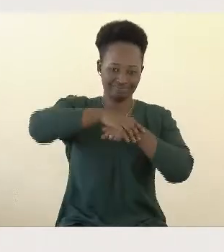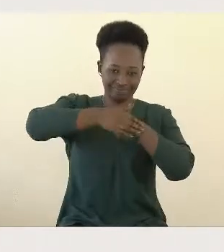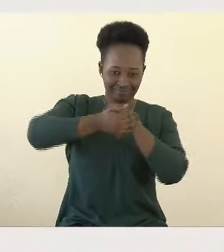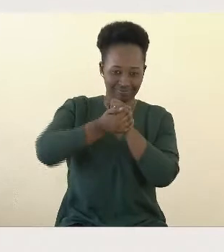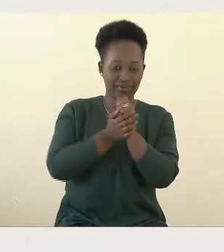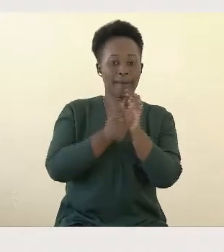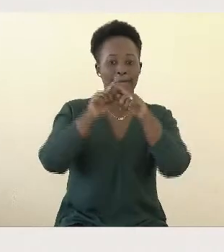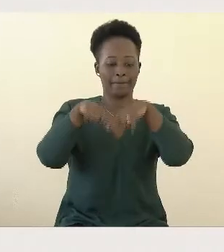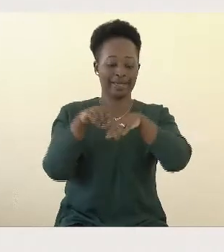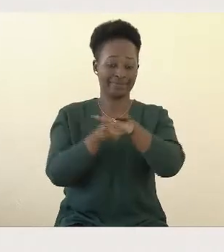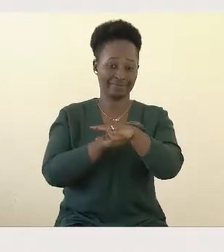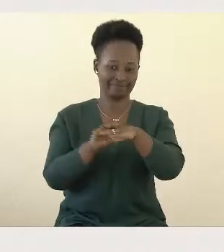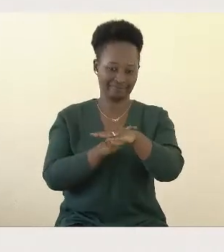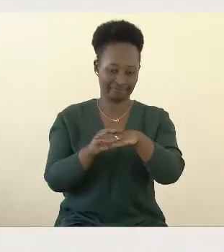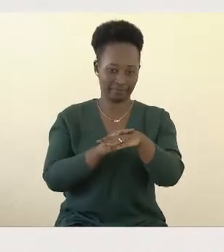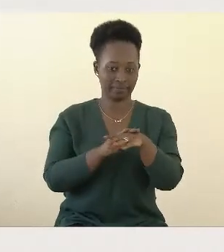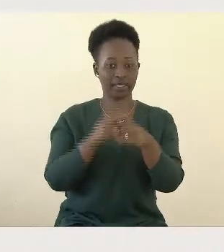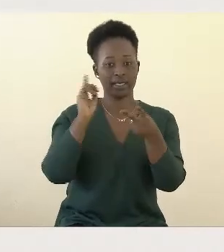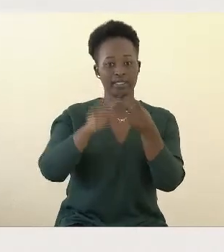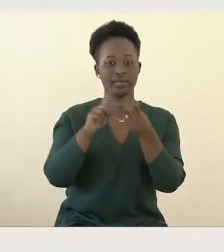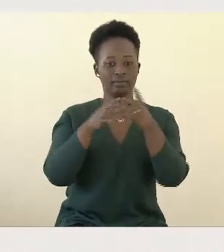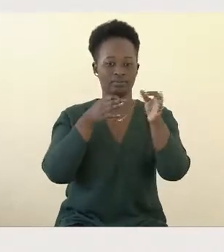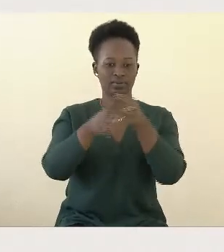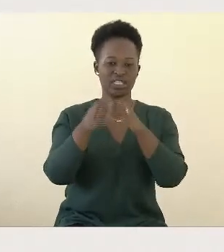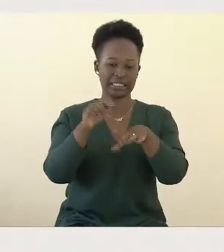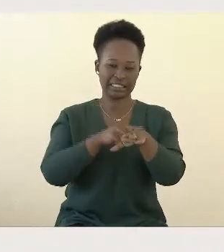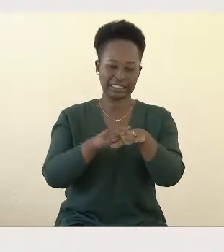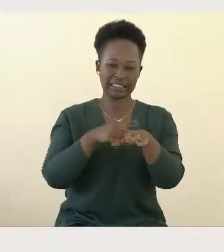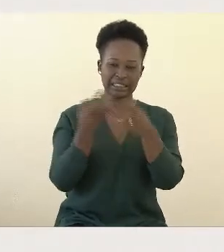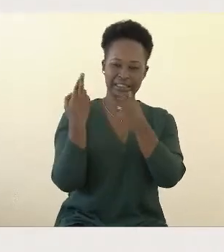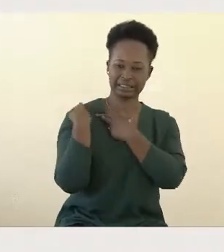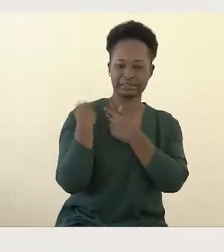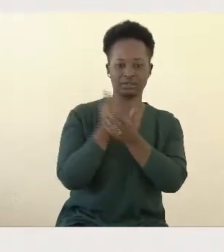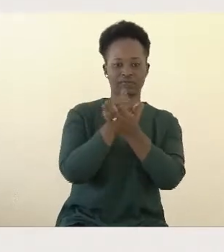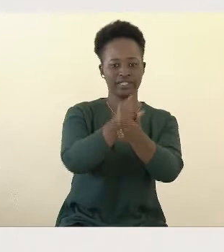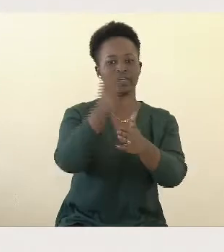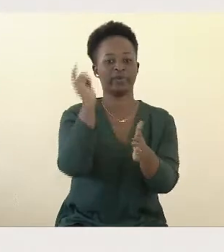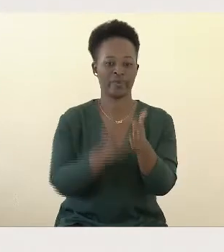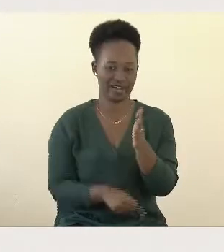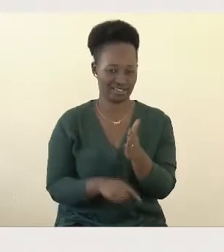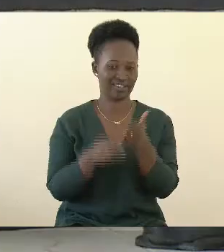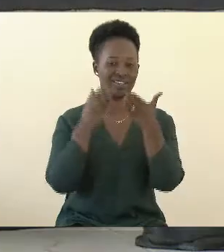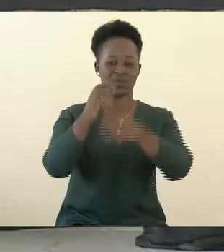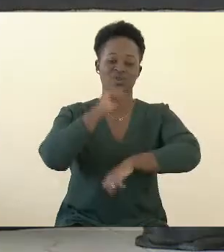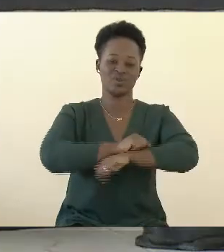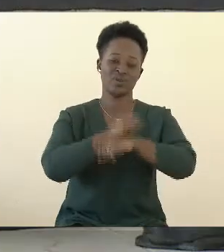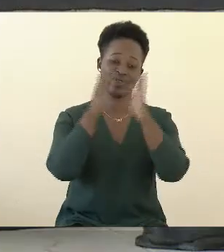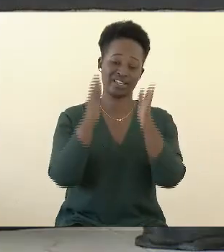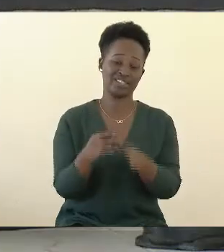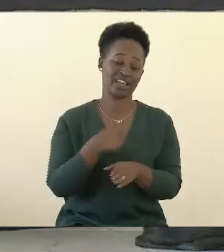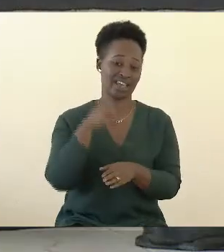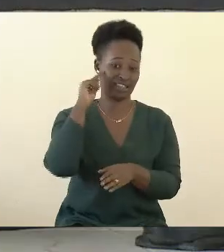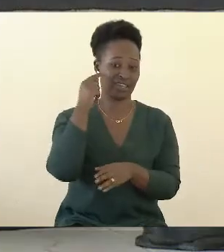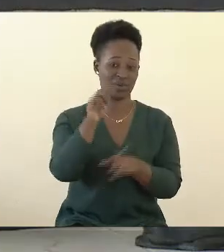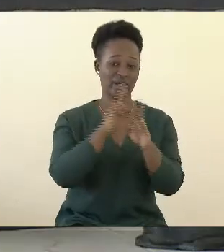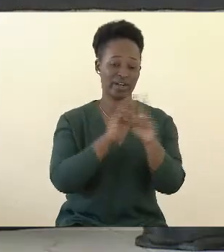Objective number 2 is to explain the functions of the skin. So students, I think you are ready to start our lesson of